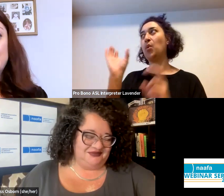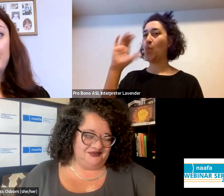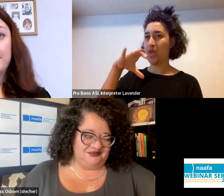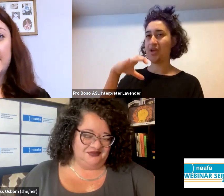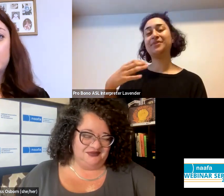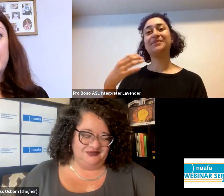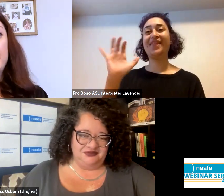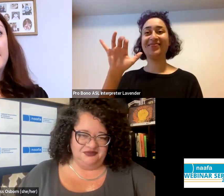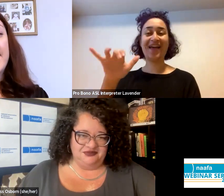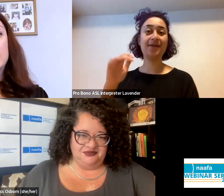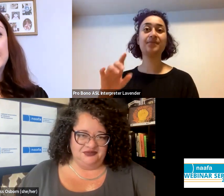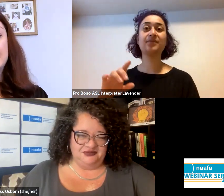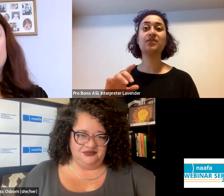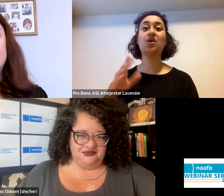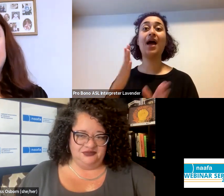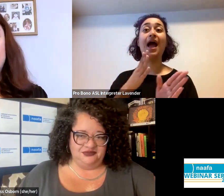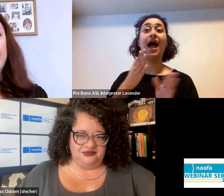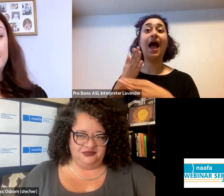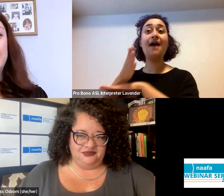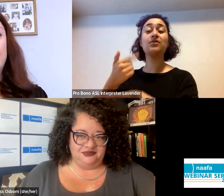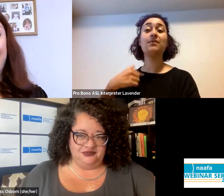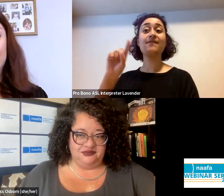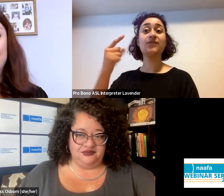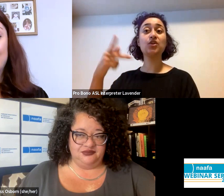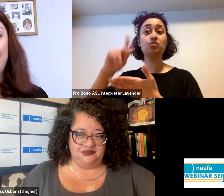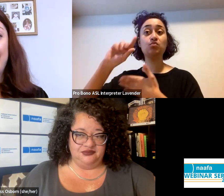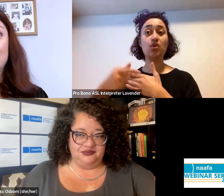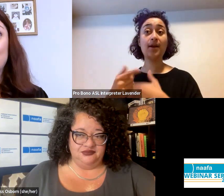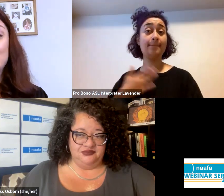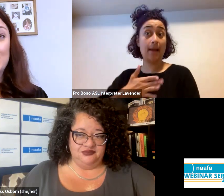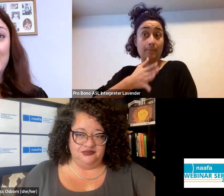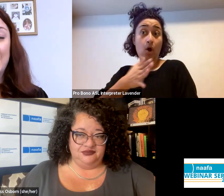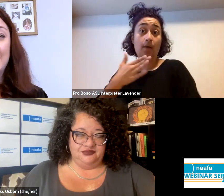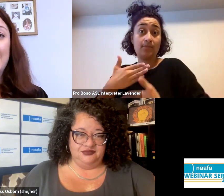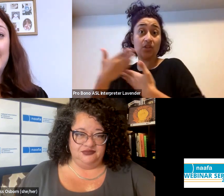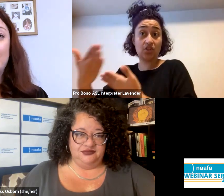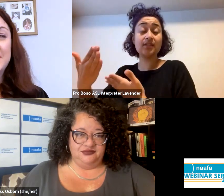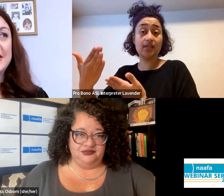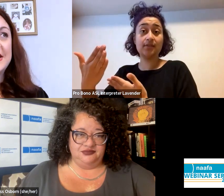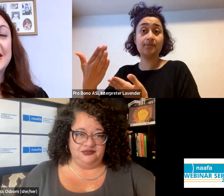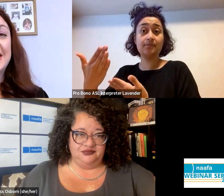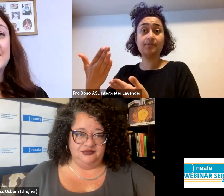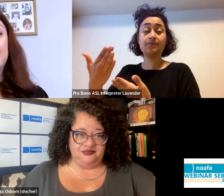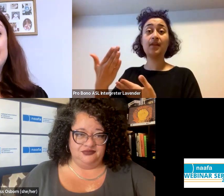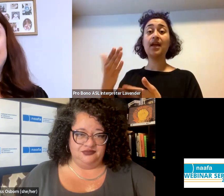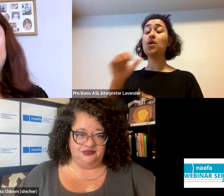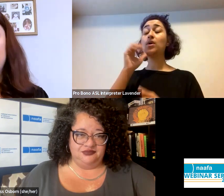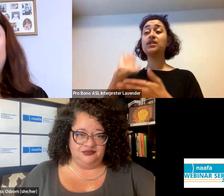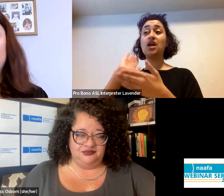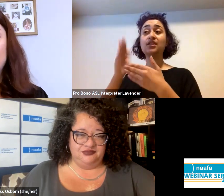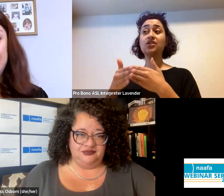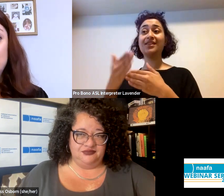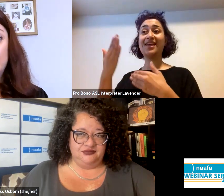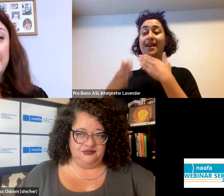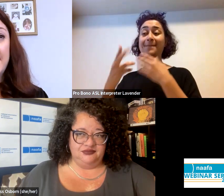my first program change, my mother actually suggested it to me, lumped in with counselor and social worker. And it wasn't until the end of my second year